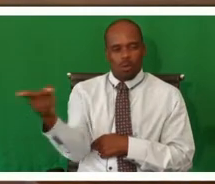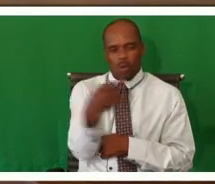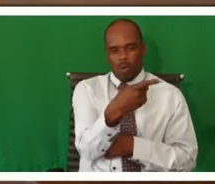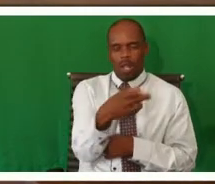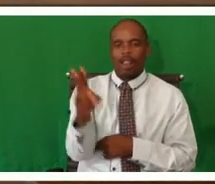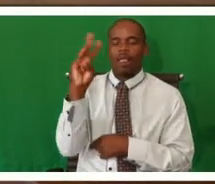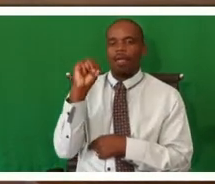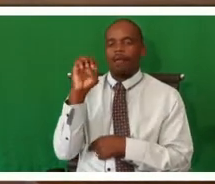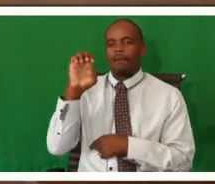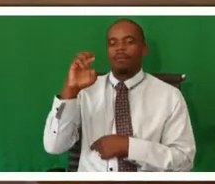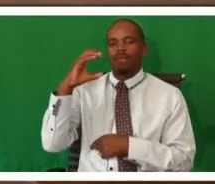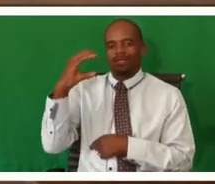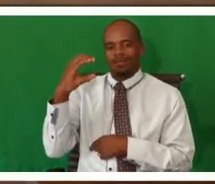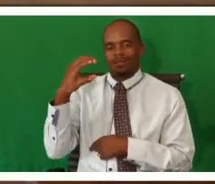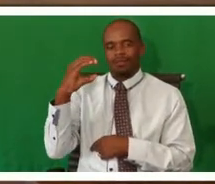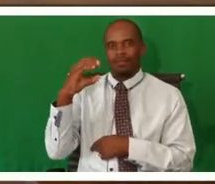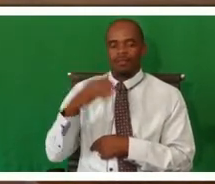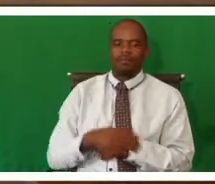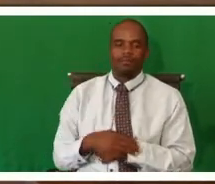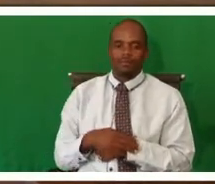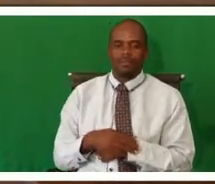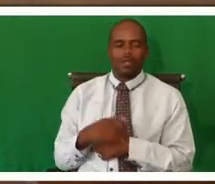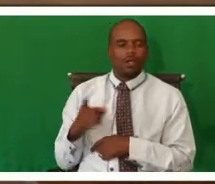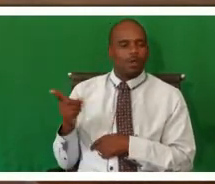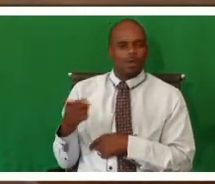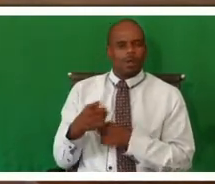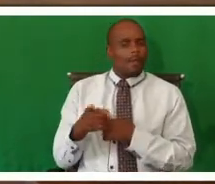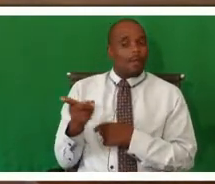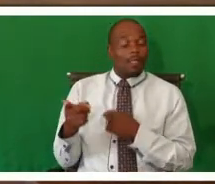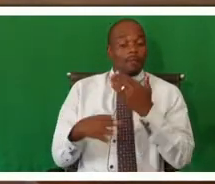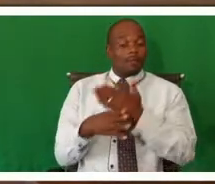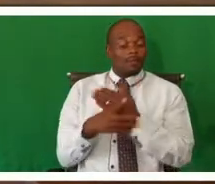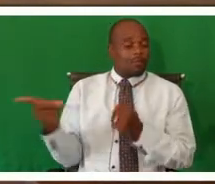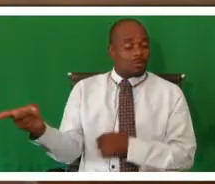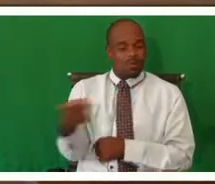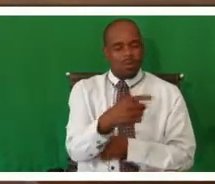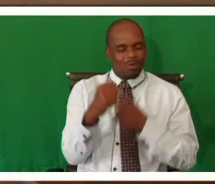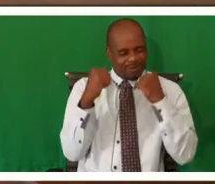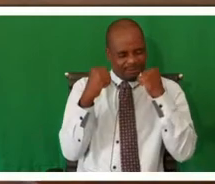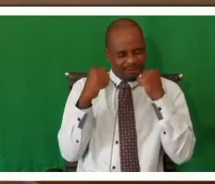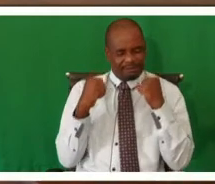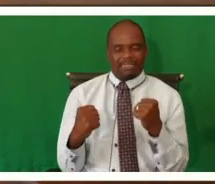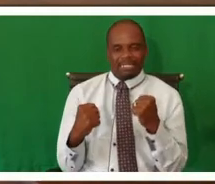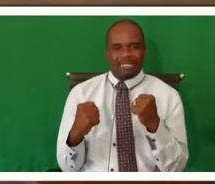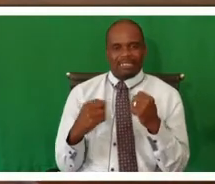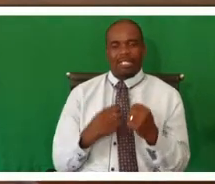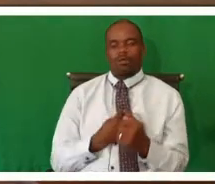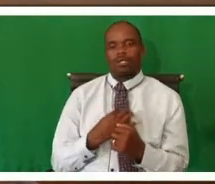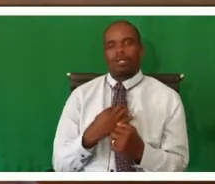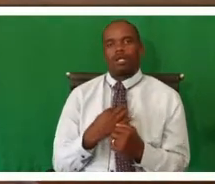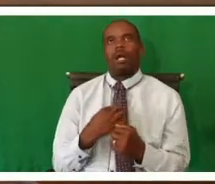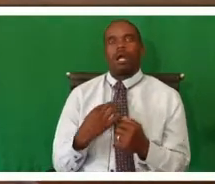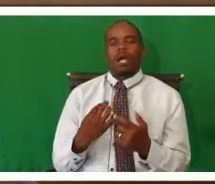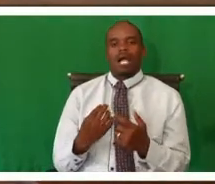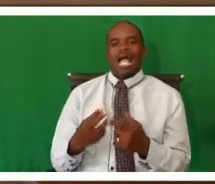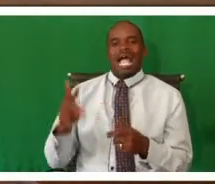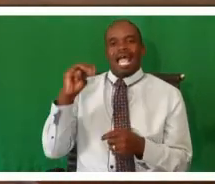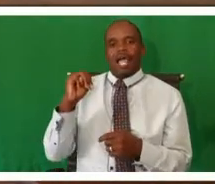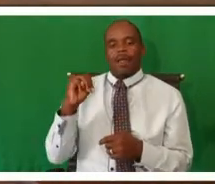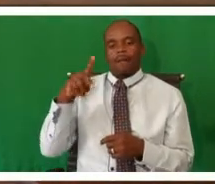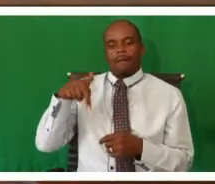MECs for their hard work and dedication, the MPLs.